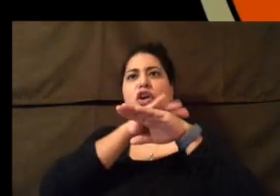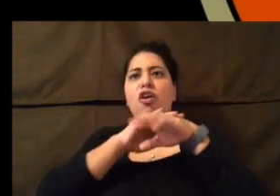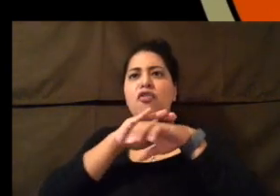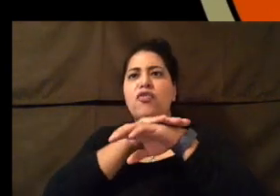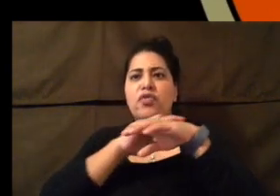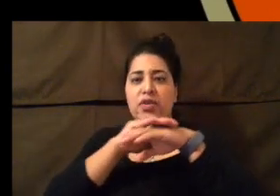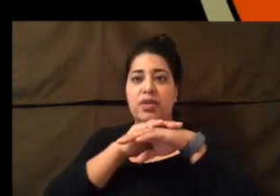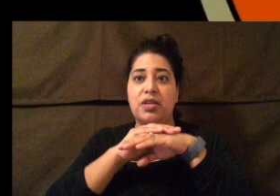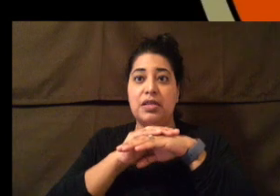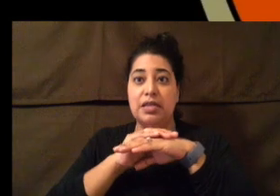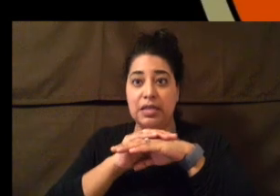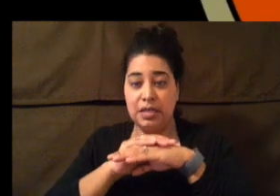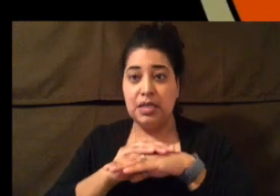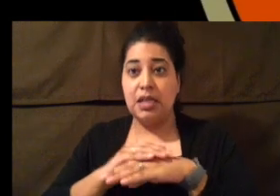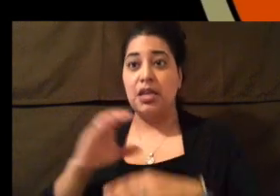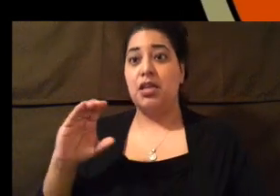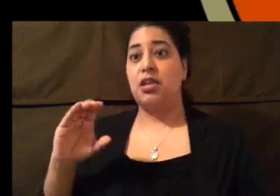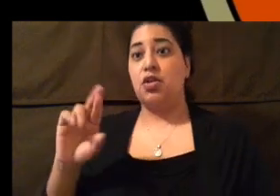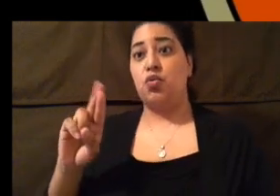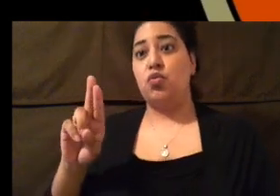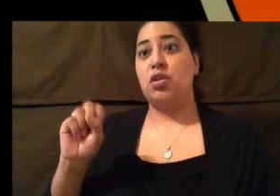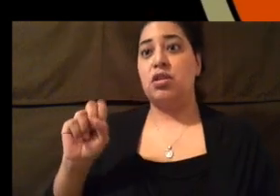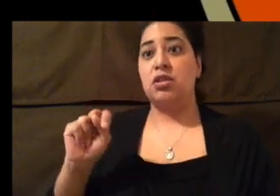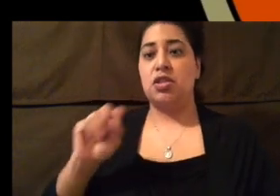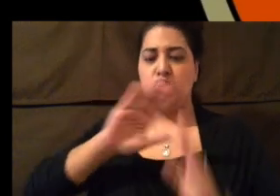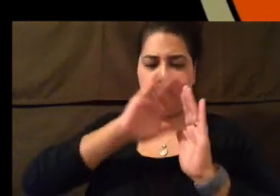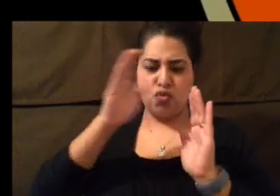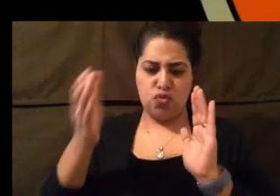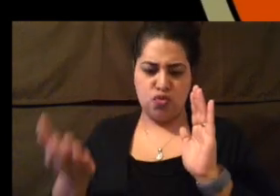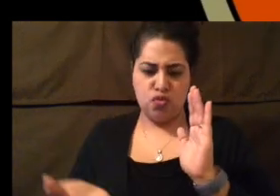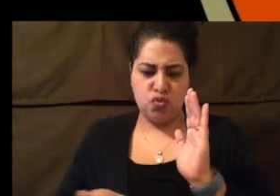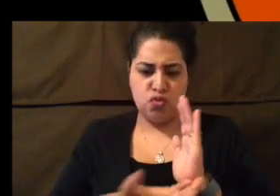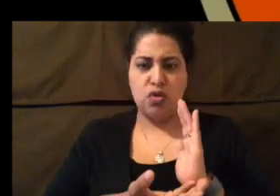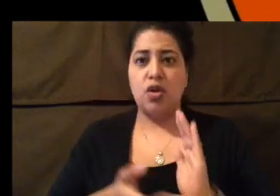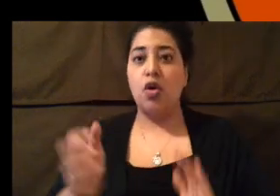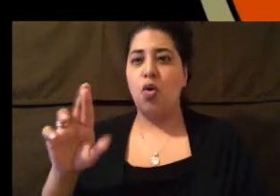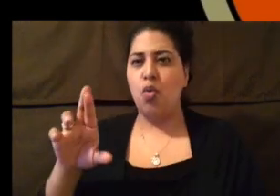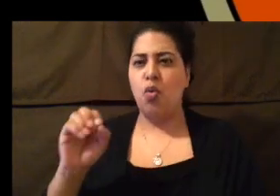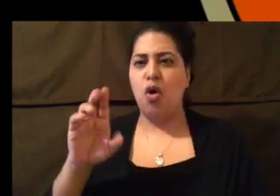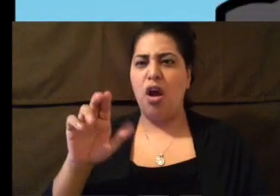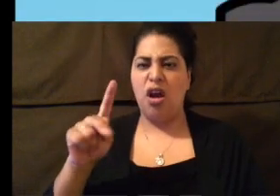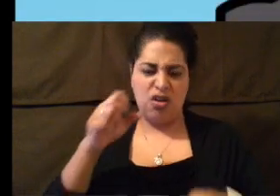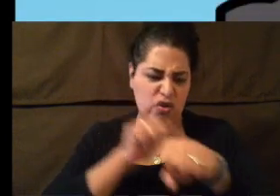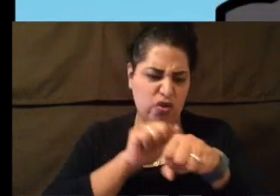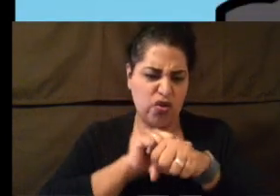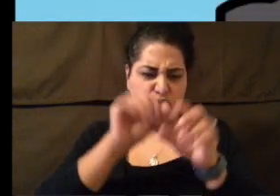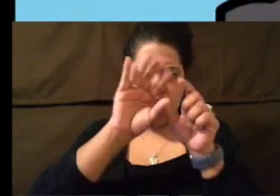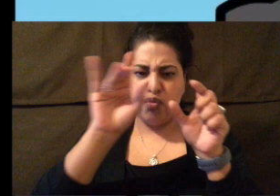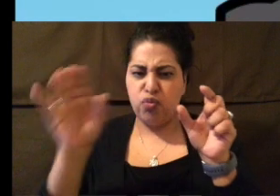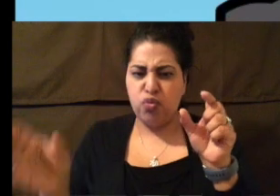surface. Standing in the way is the crust, the planet's rocky outer layer.